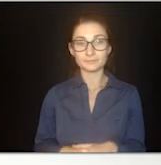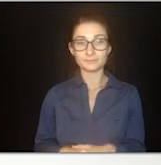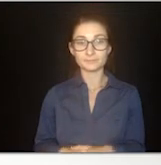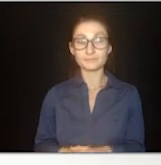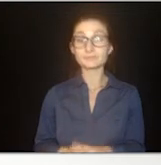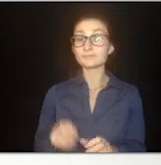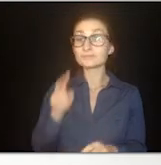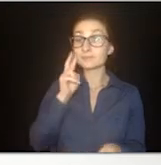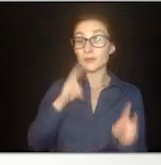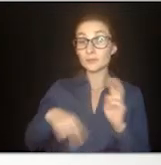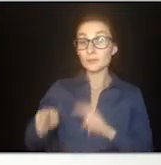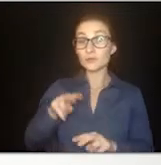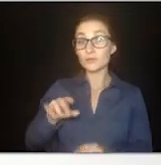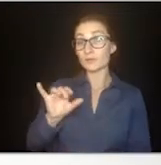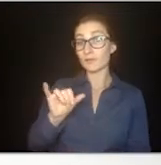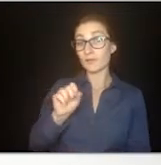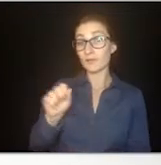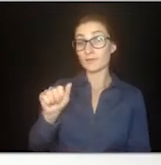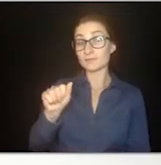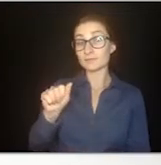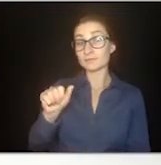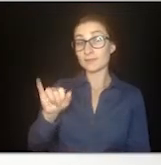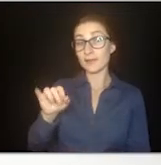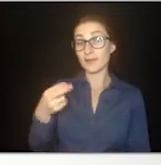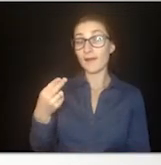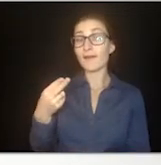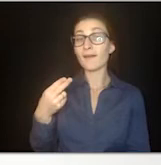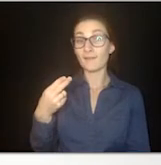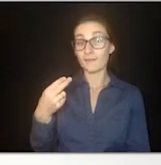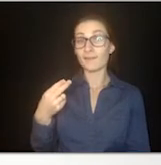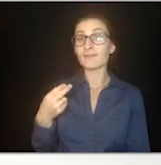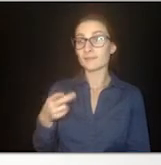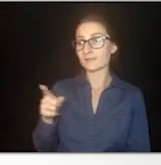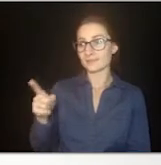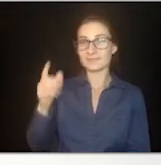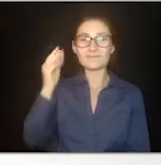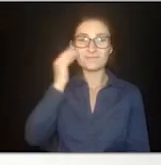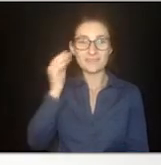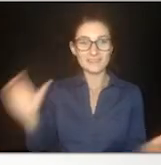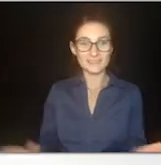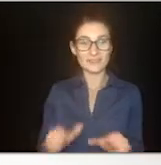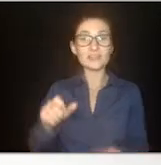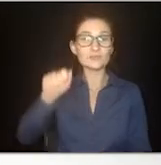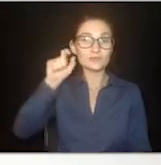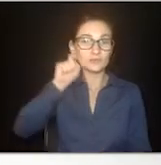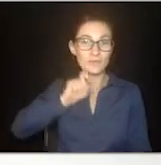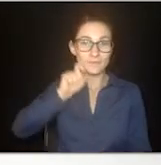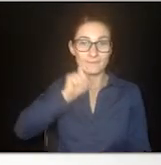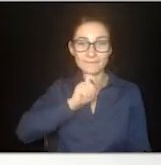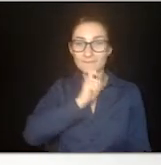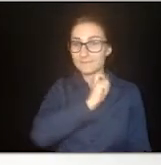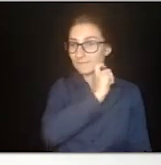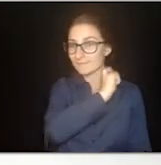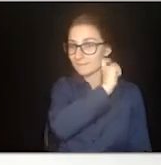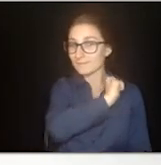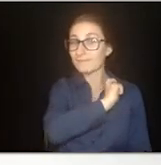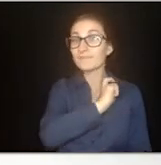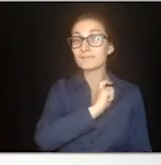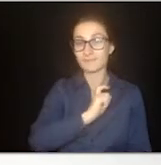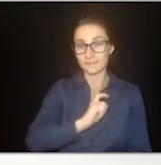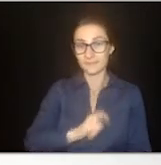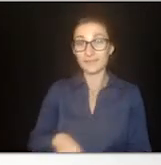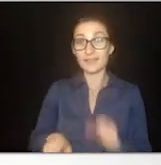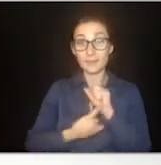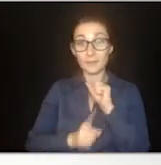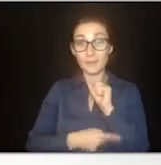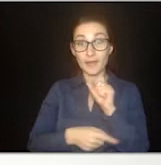Short little Smith clip. observes Isaiah and his teacher, Ms. Higgins, in a familiar activity, shaving. Ms. Higgins unzips